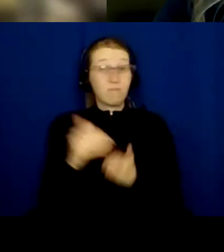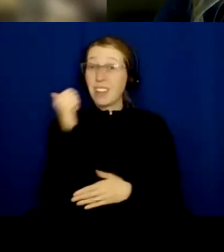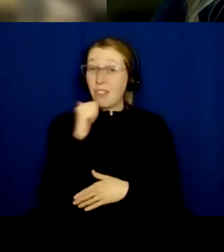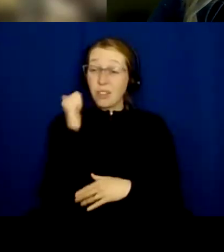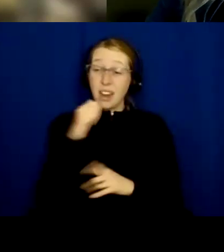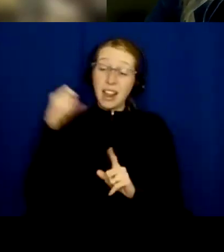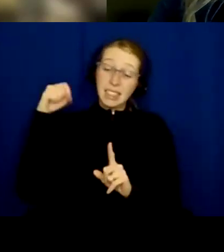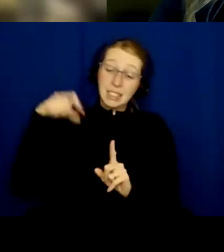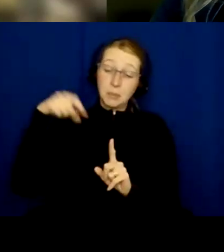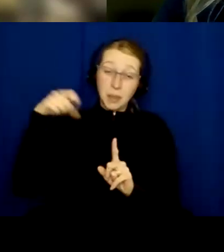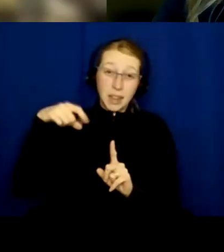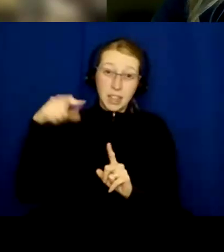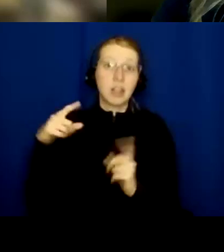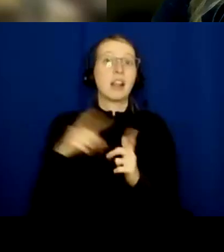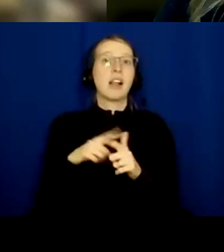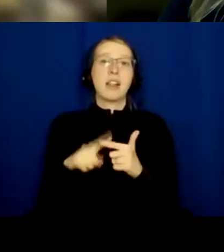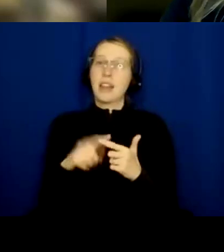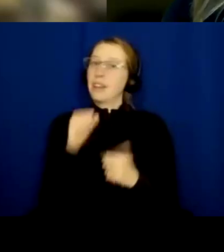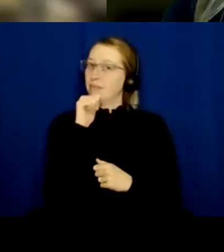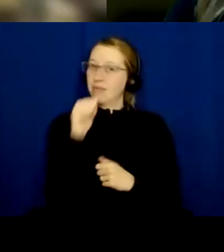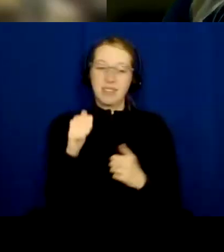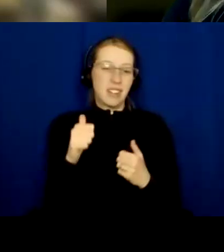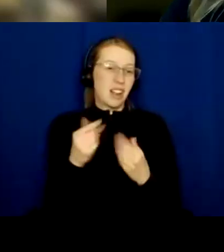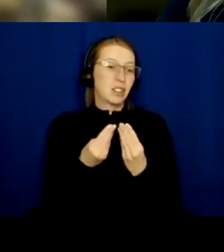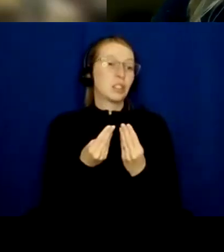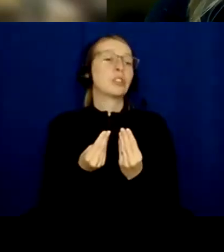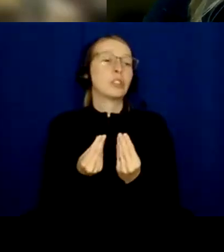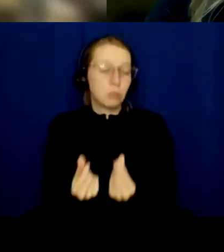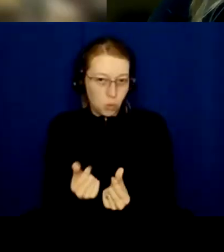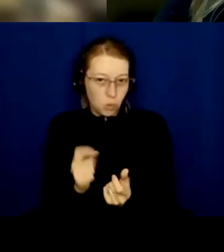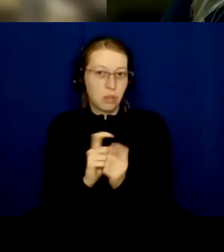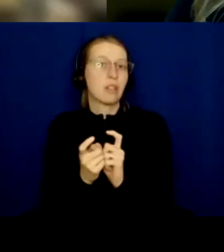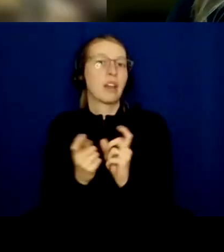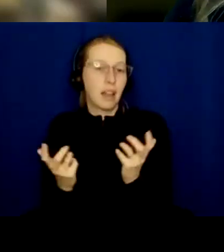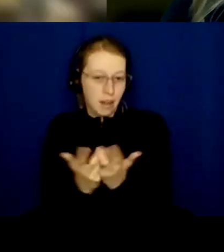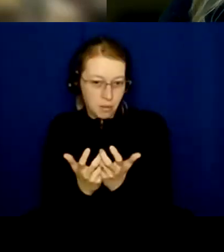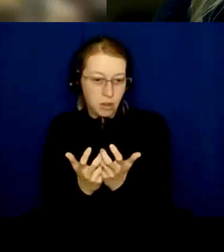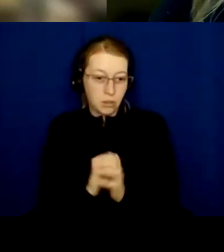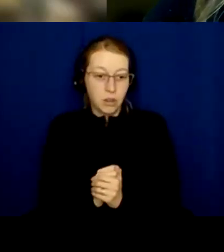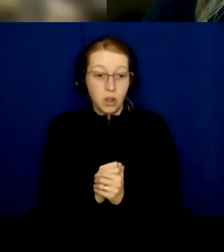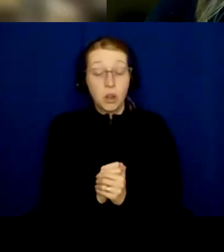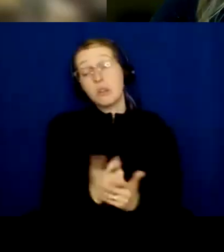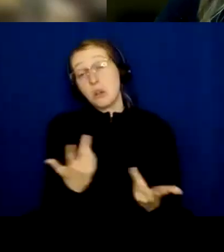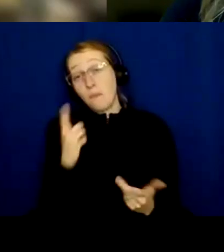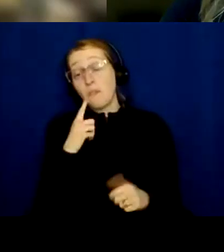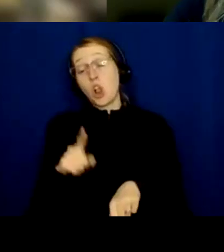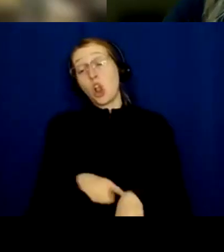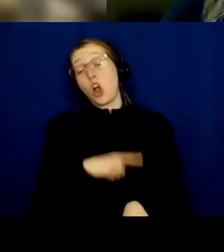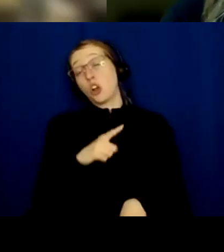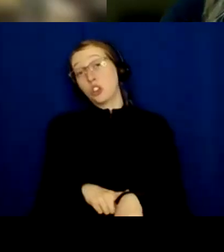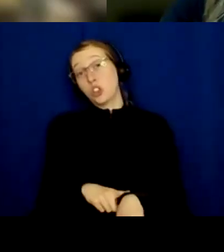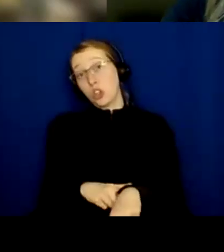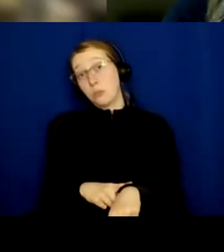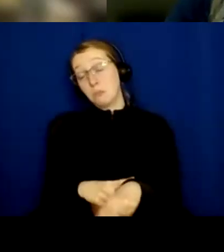of an adaptation period if you're fit with hearing aids. So we do see better long-term kind of outcomes. And there's